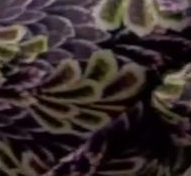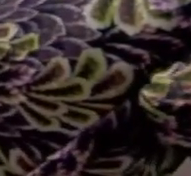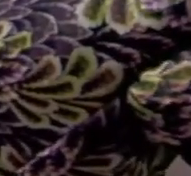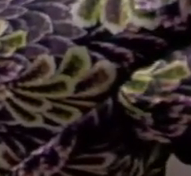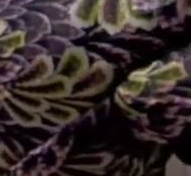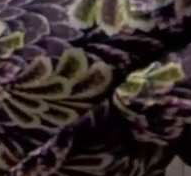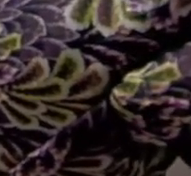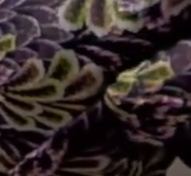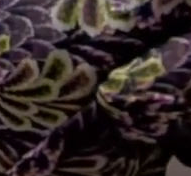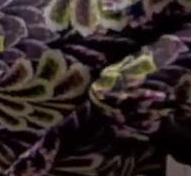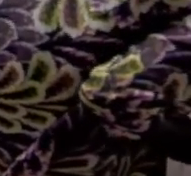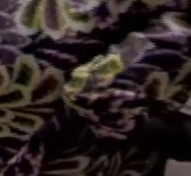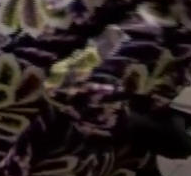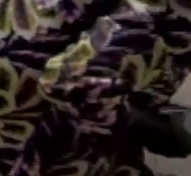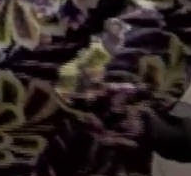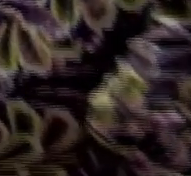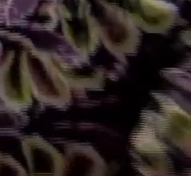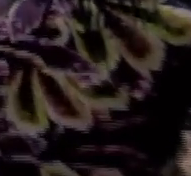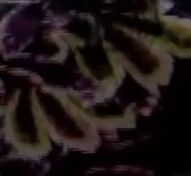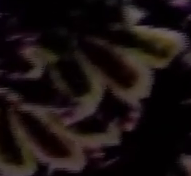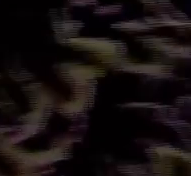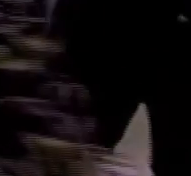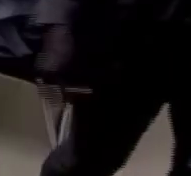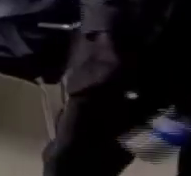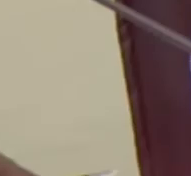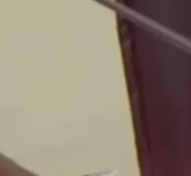Welcome back, everyone. Shall we resume?